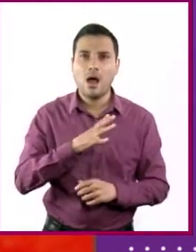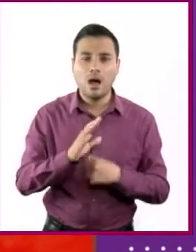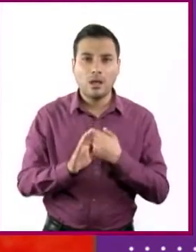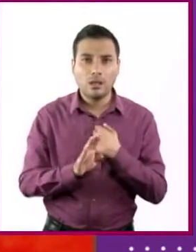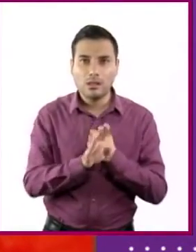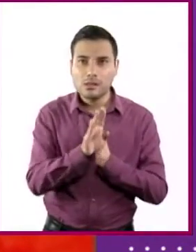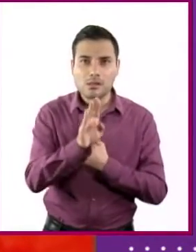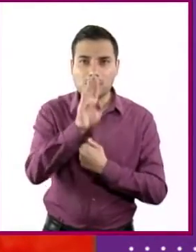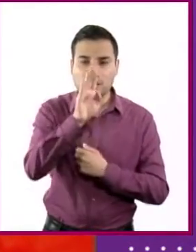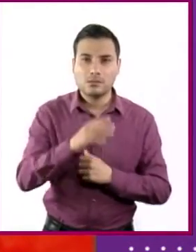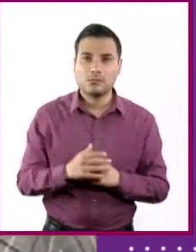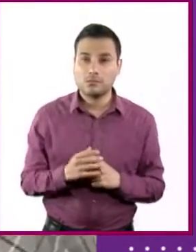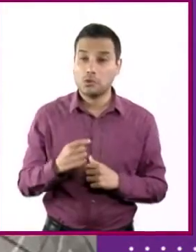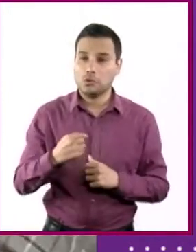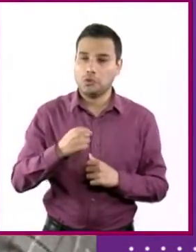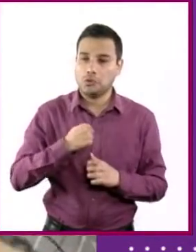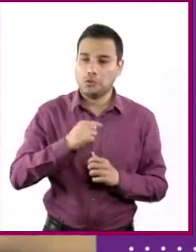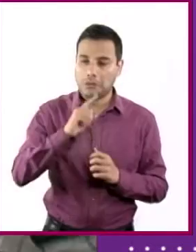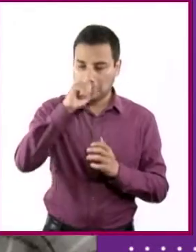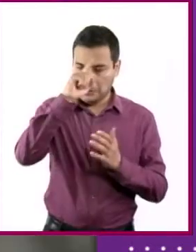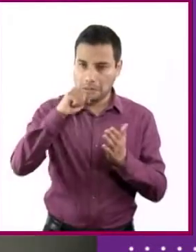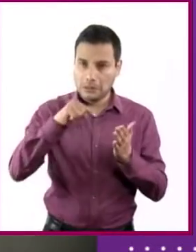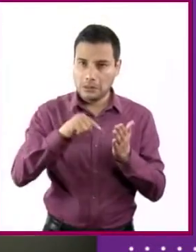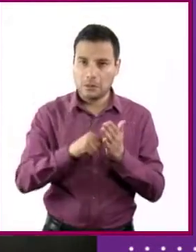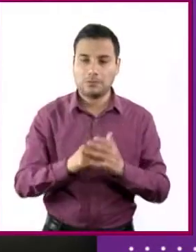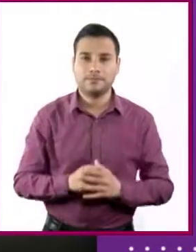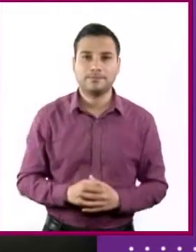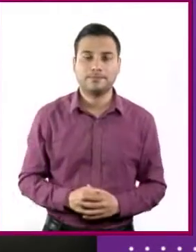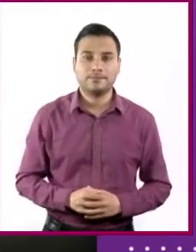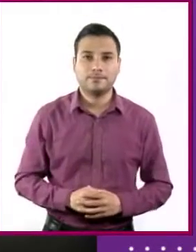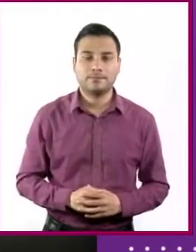Or so I believed.